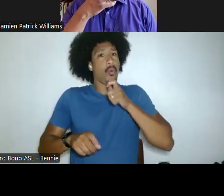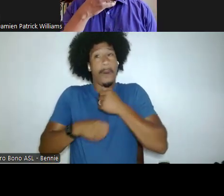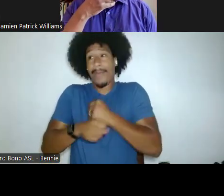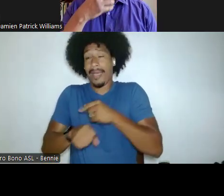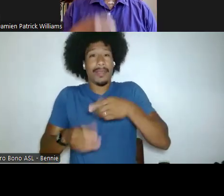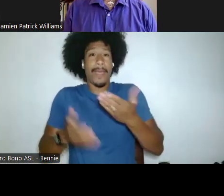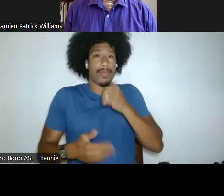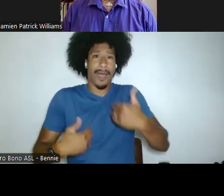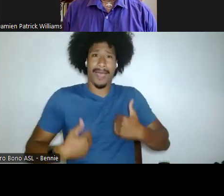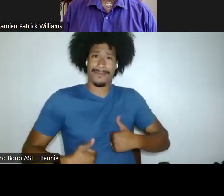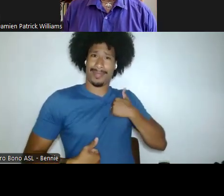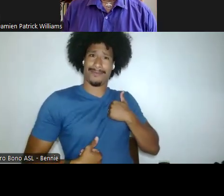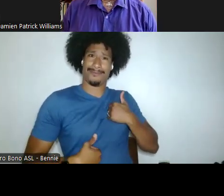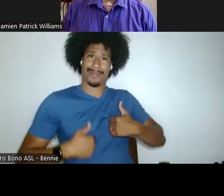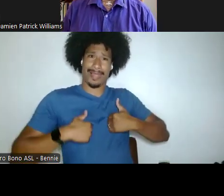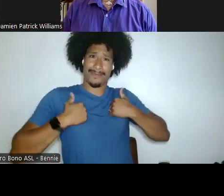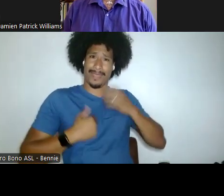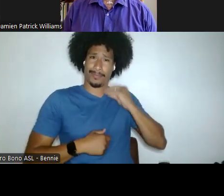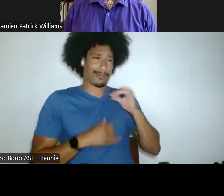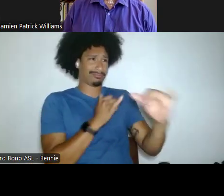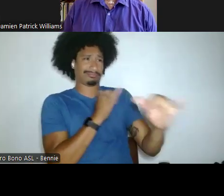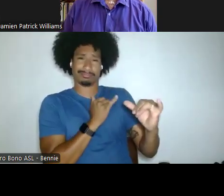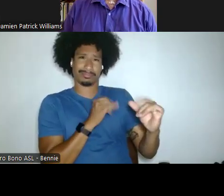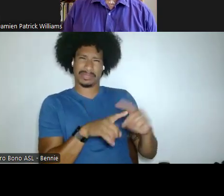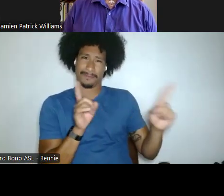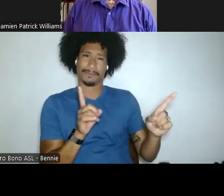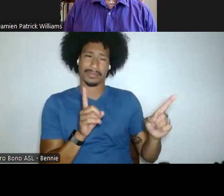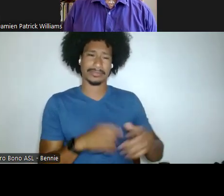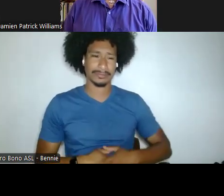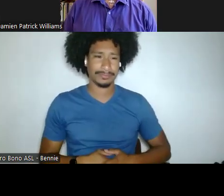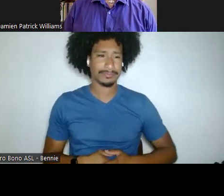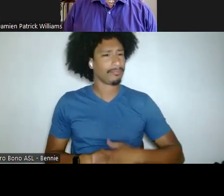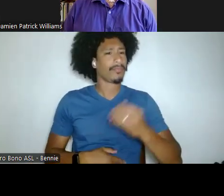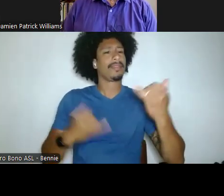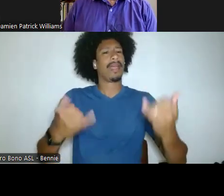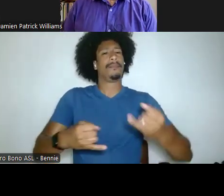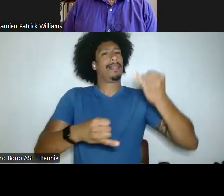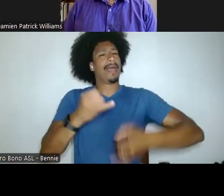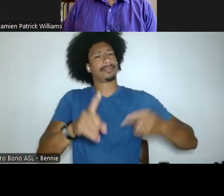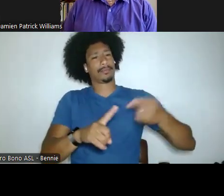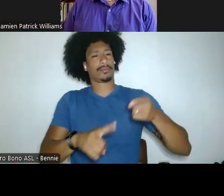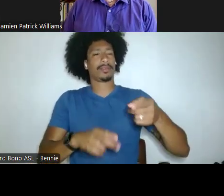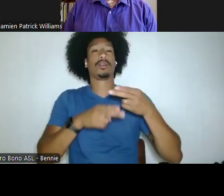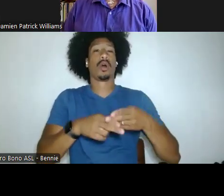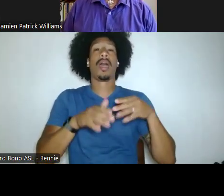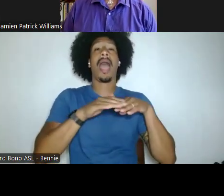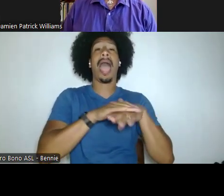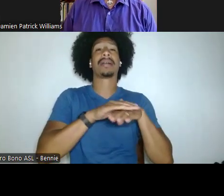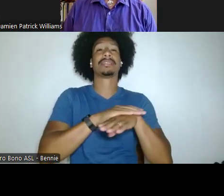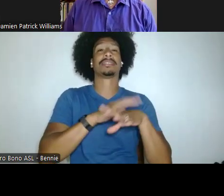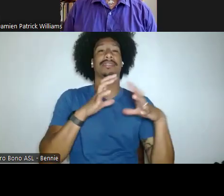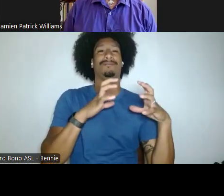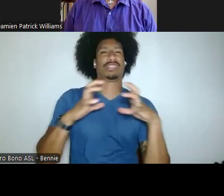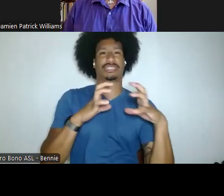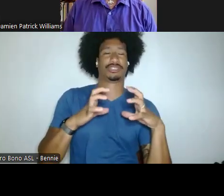And this actually kind of brings us to this last point of access friction. Even when things go wrong,